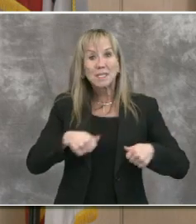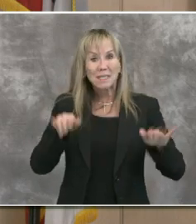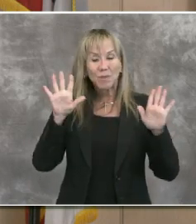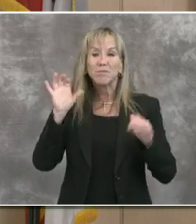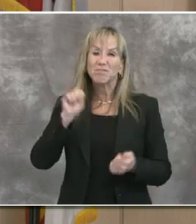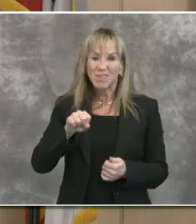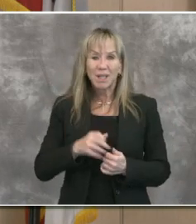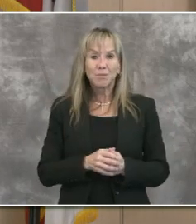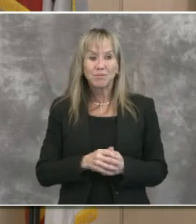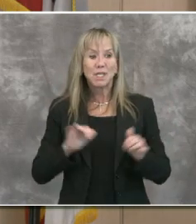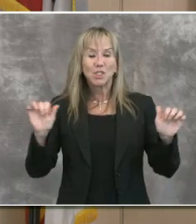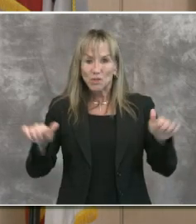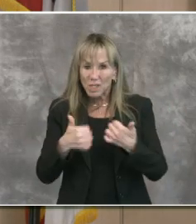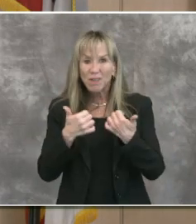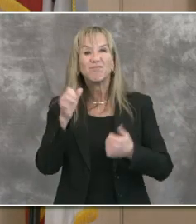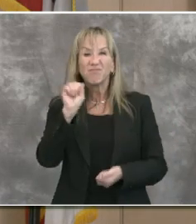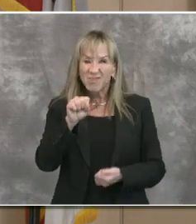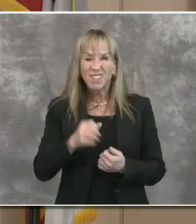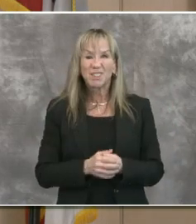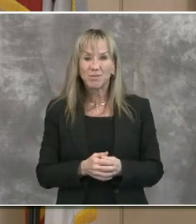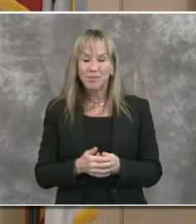is a challenge. Yes, it is difficult.